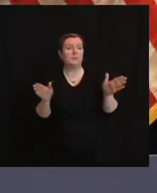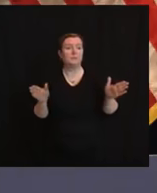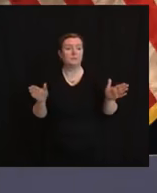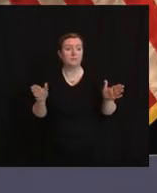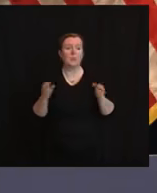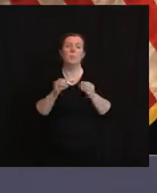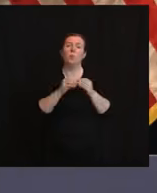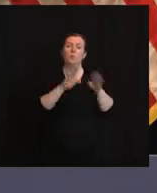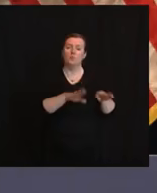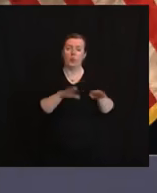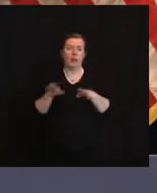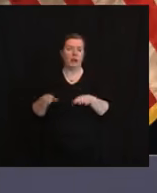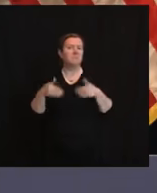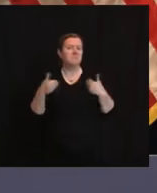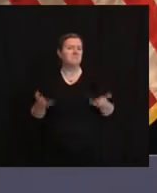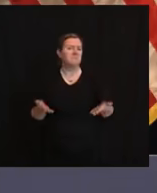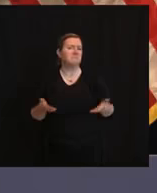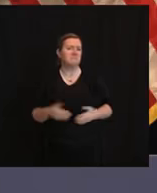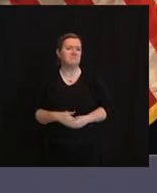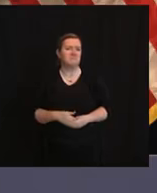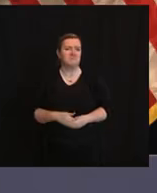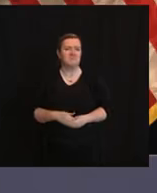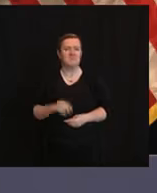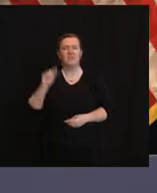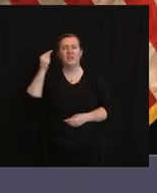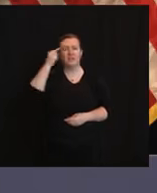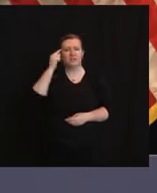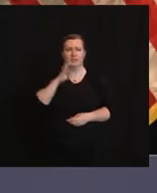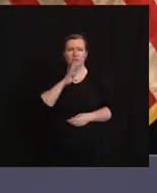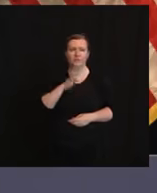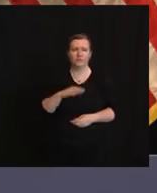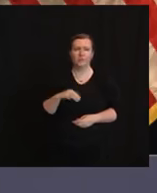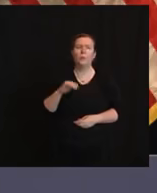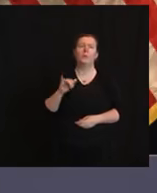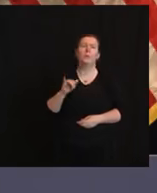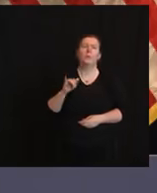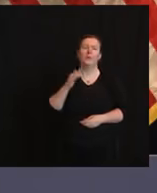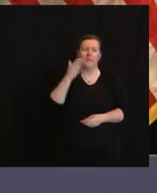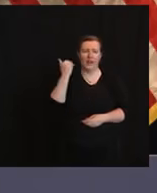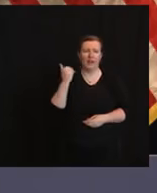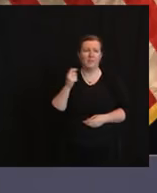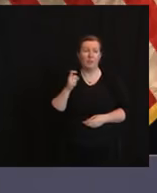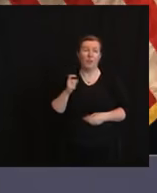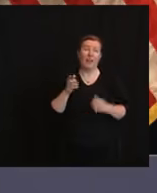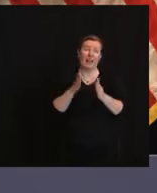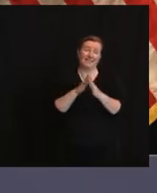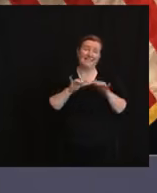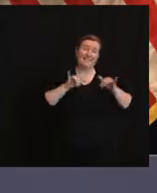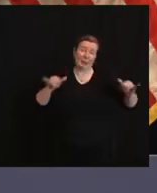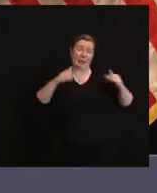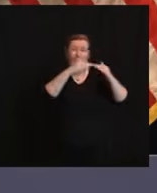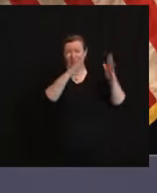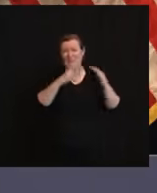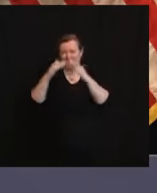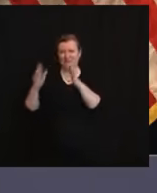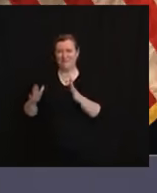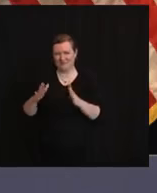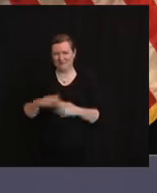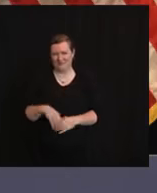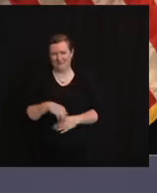the most basic reason. We're supposed to ask you to stay at home. But thank you. Again, all kidding aside, it is something I would consider. Do you have anything, sir?